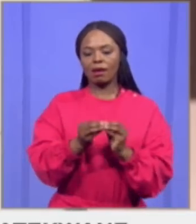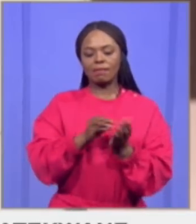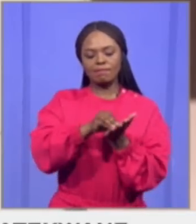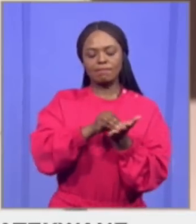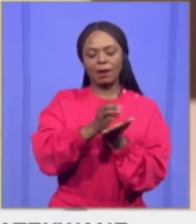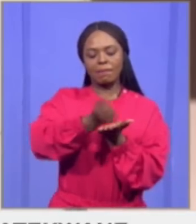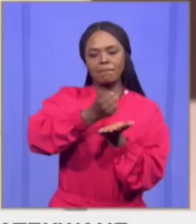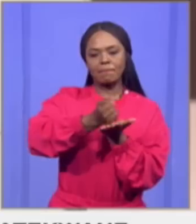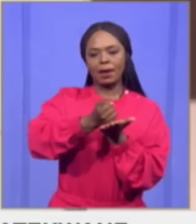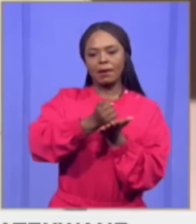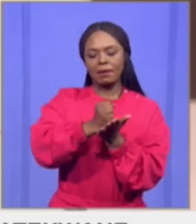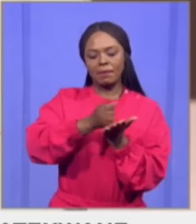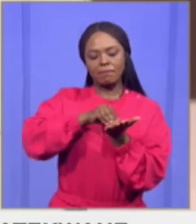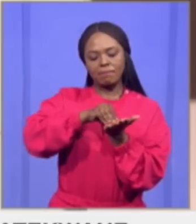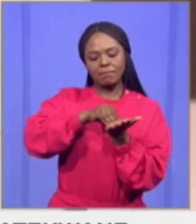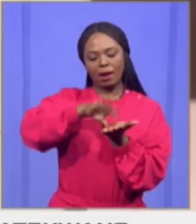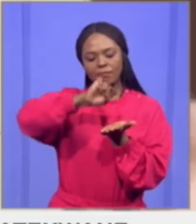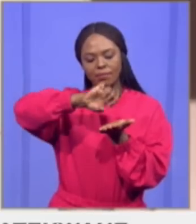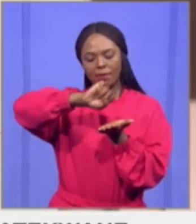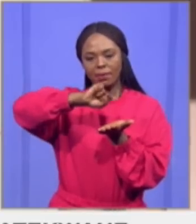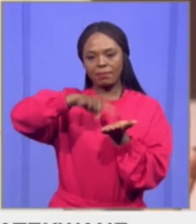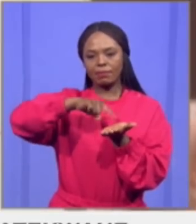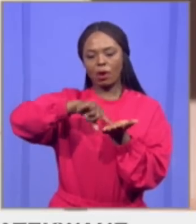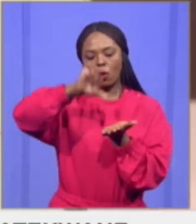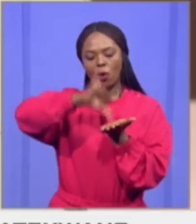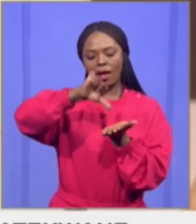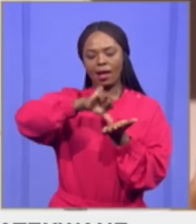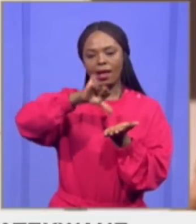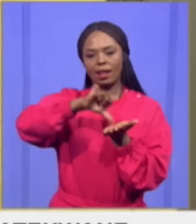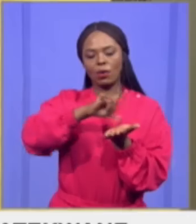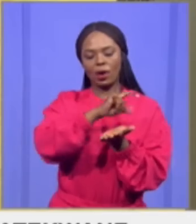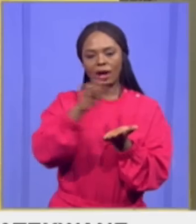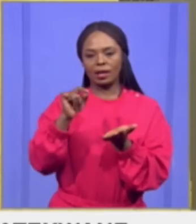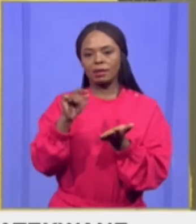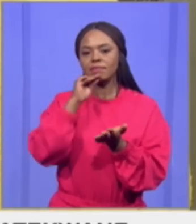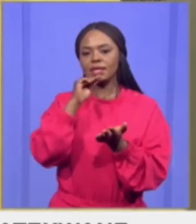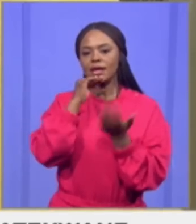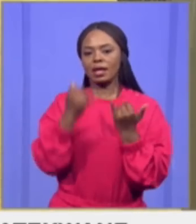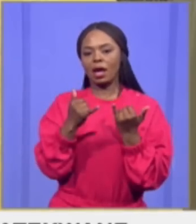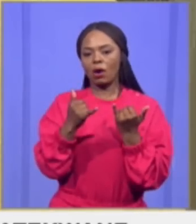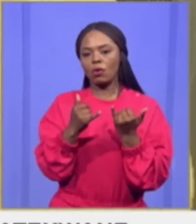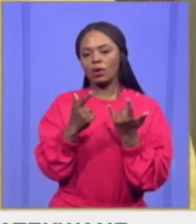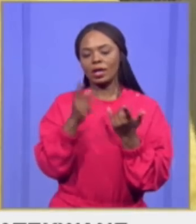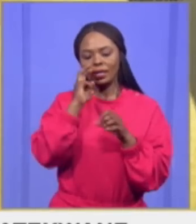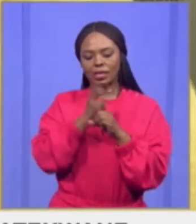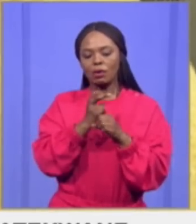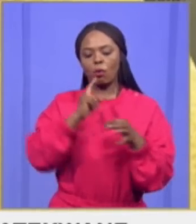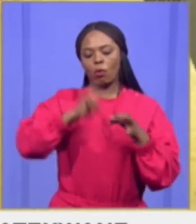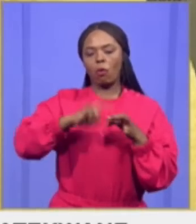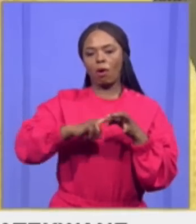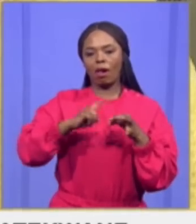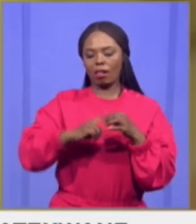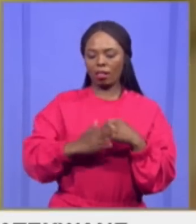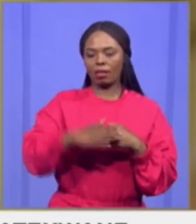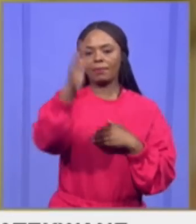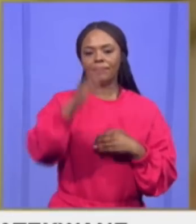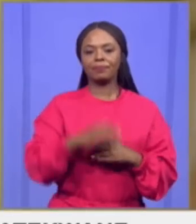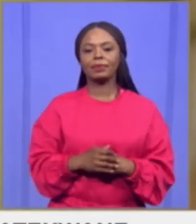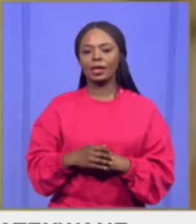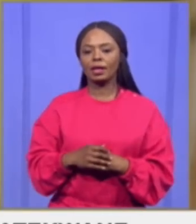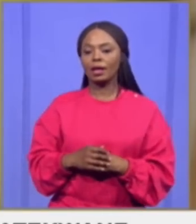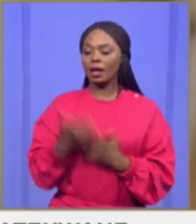be consistent hore se ke ka fumana oil ha isa sebetsa hobaneng se ke etsa ka bongata ba sebedisang tse ding tsa dihlahiswa tsa hae ba thabile o kene